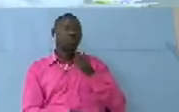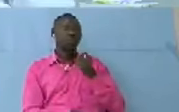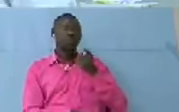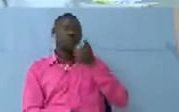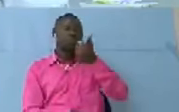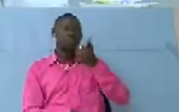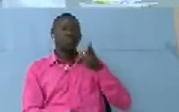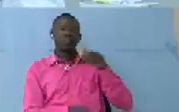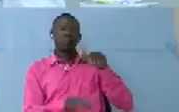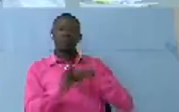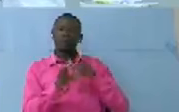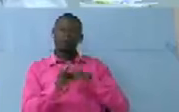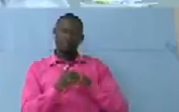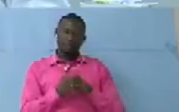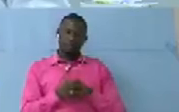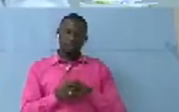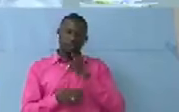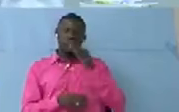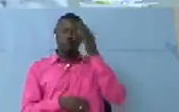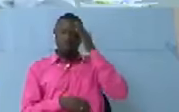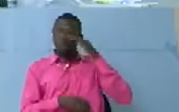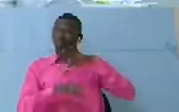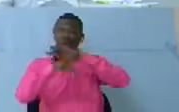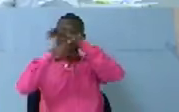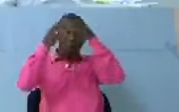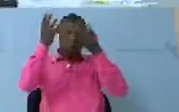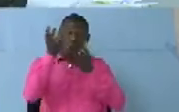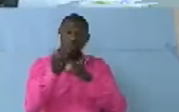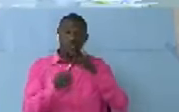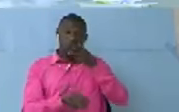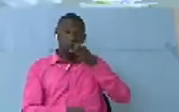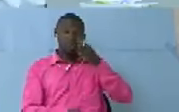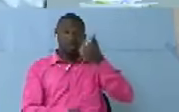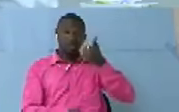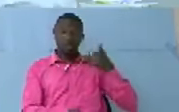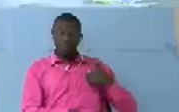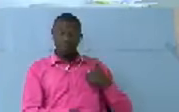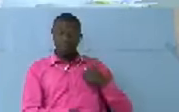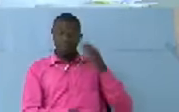Do you know them of head? All of them?